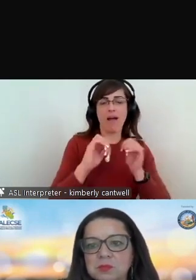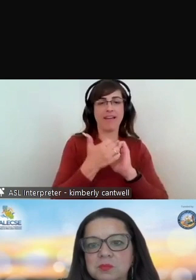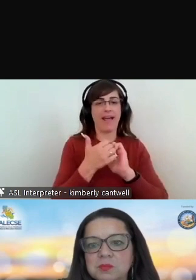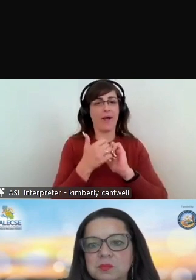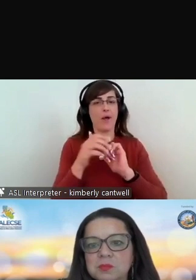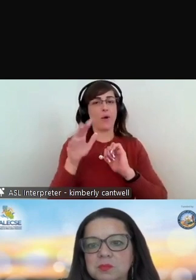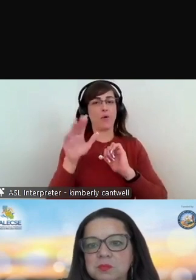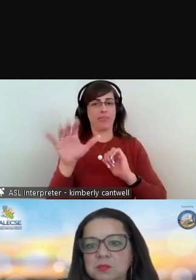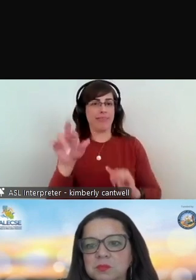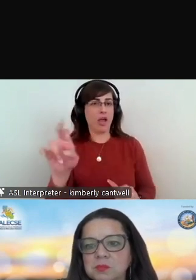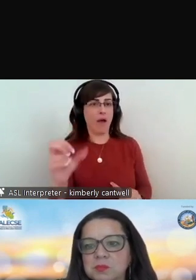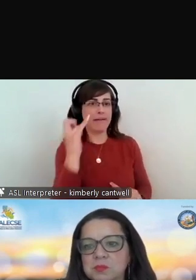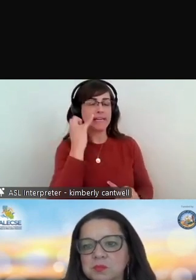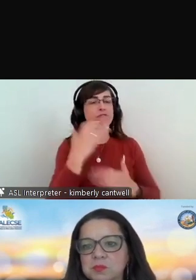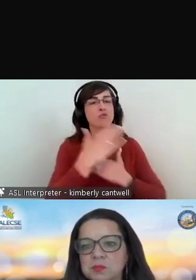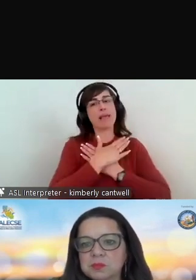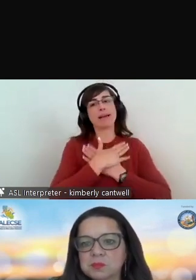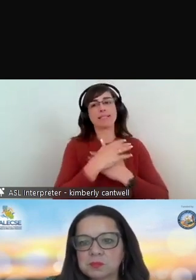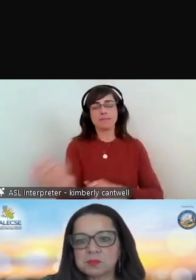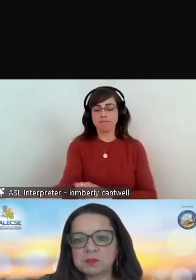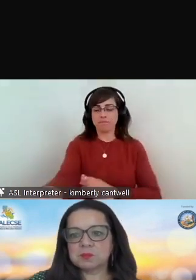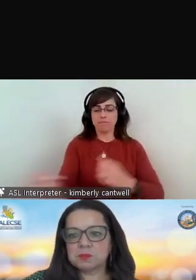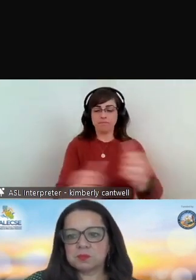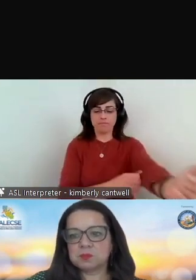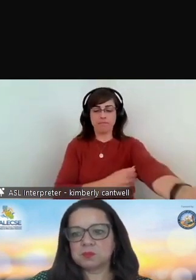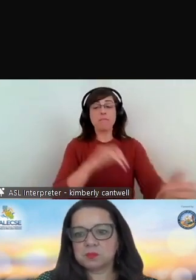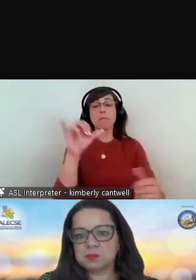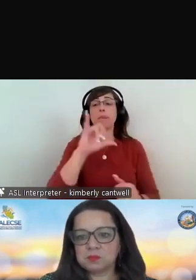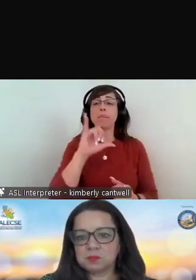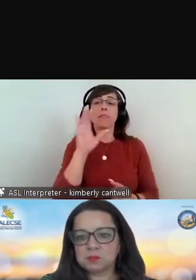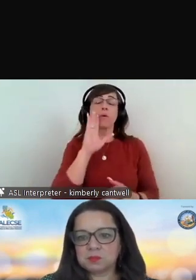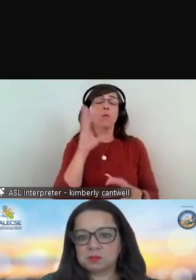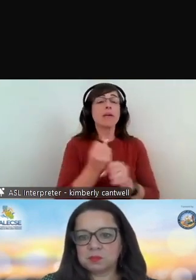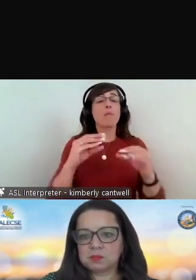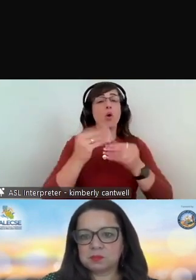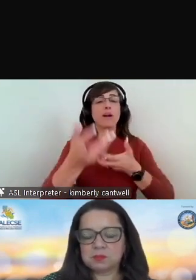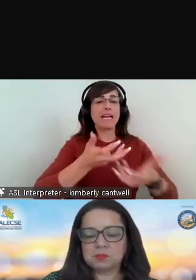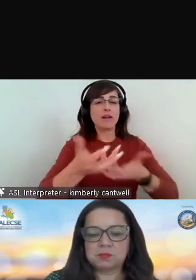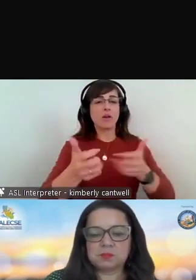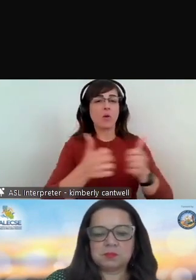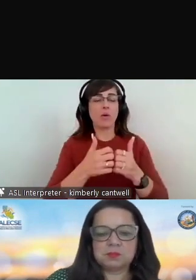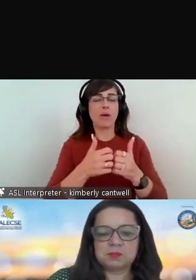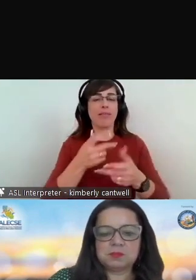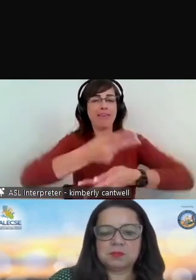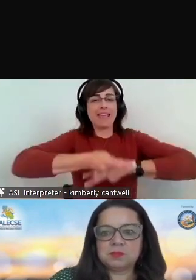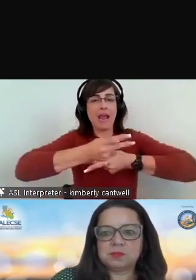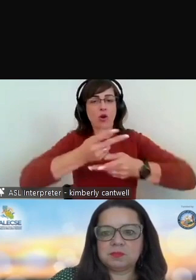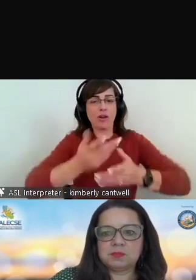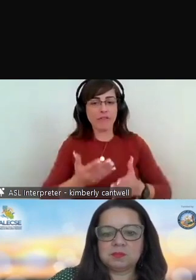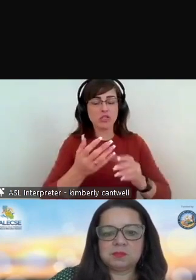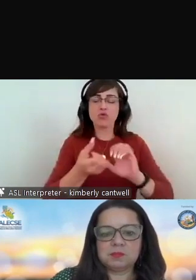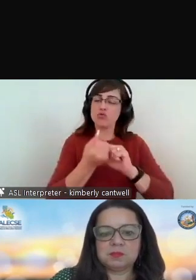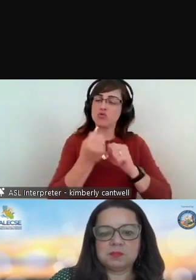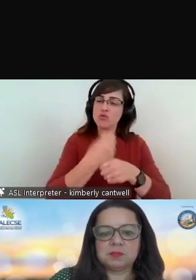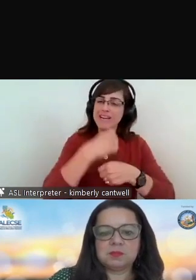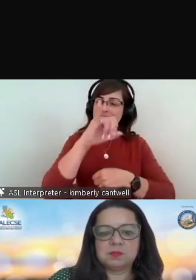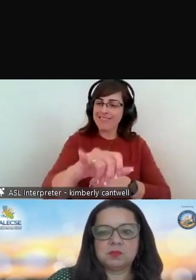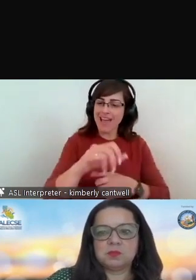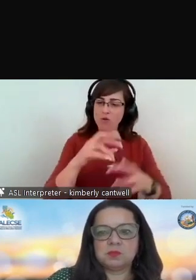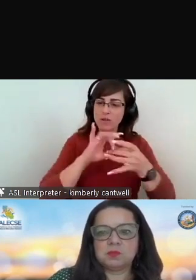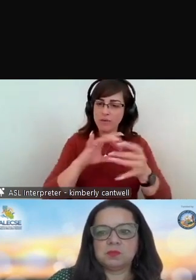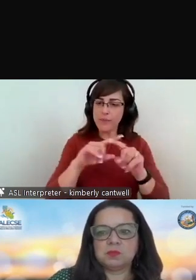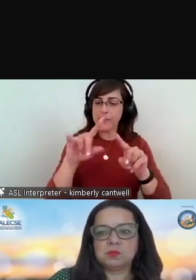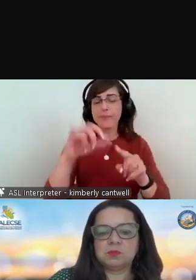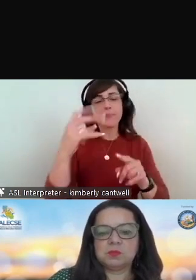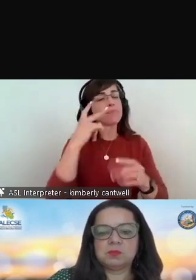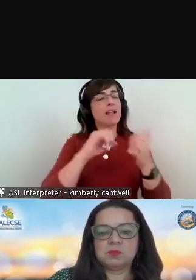they are if they are relaxed. You're also going to get more interaction with the caregiver. So you're building that relationship, but you're also seeing